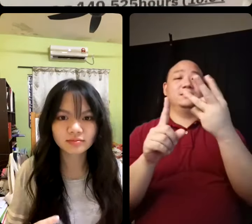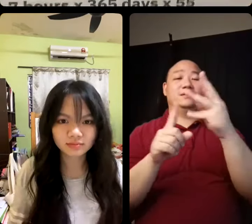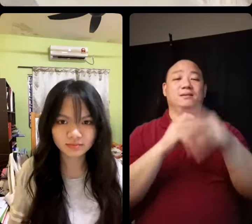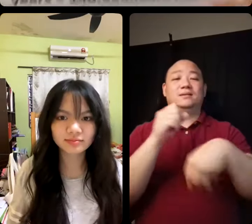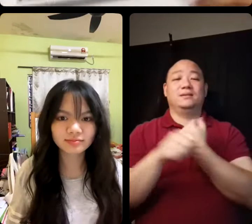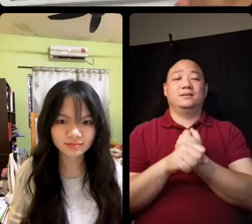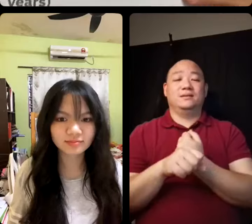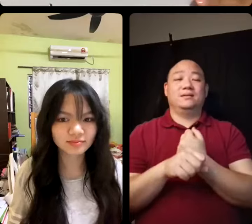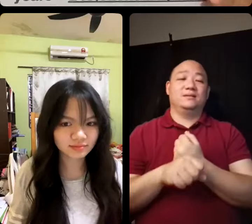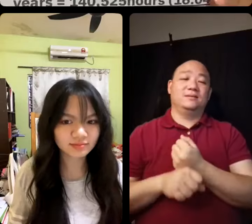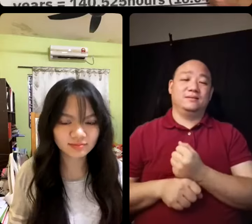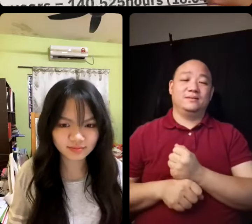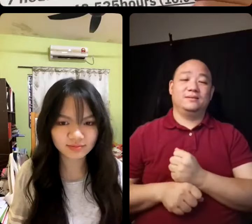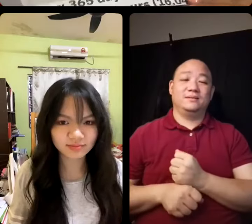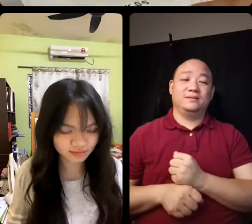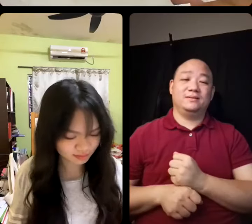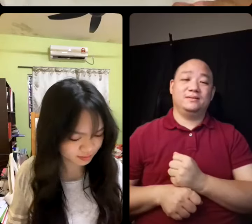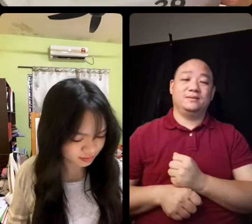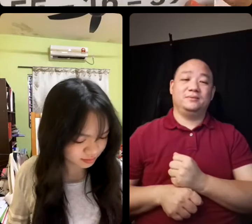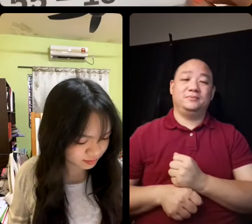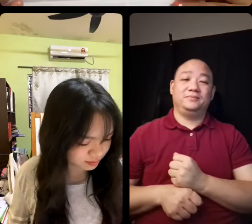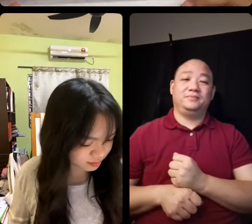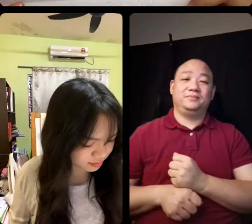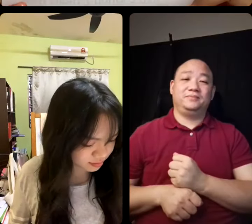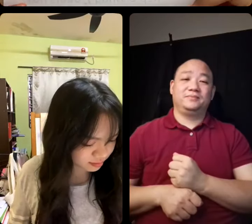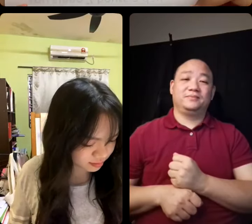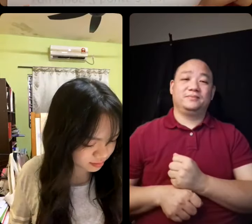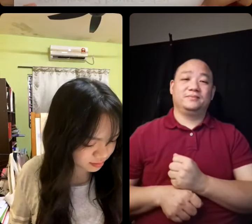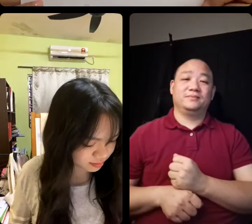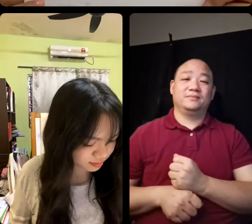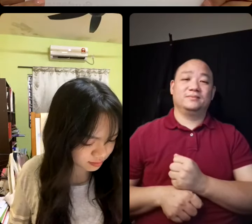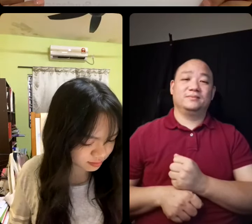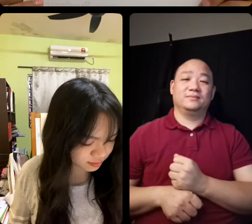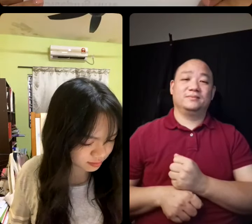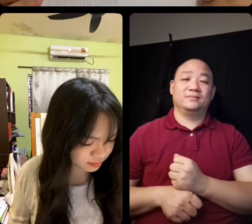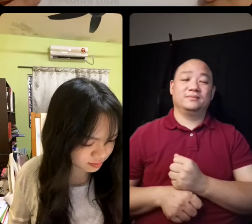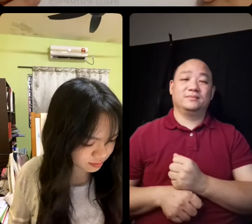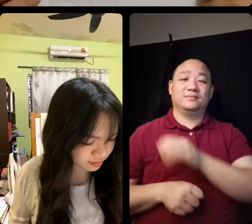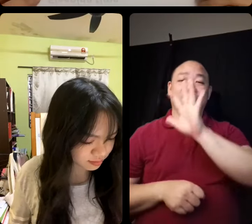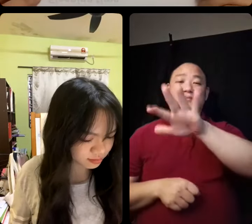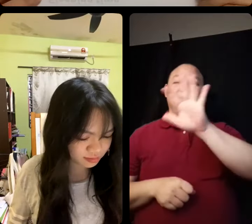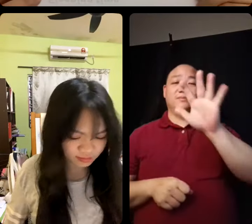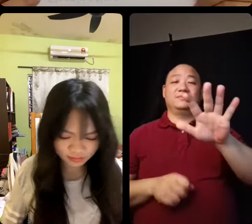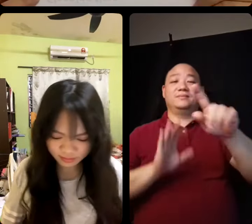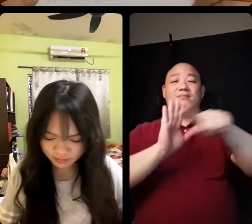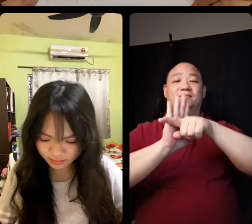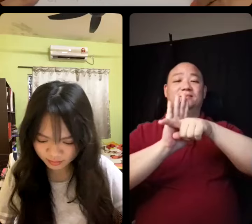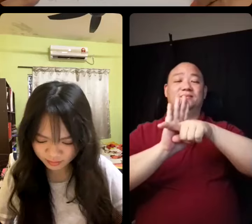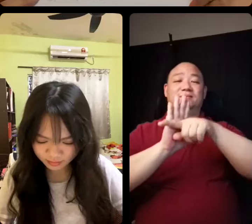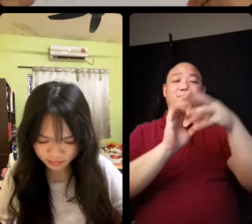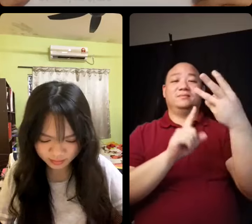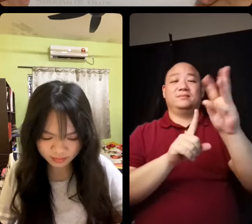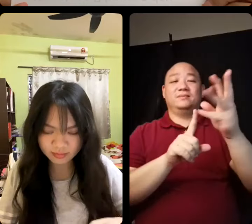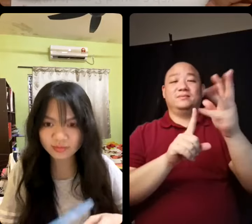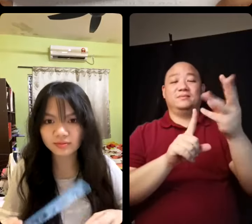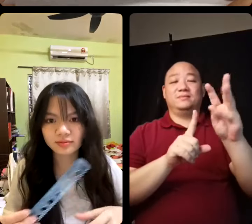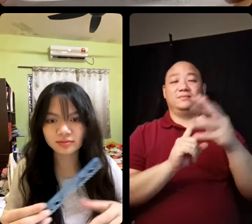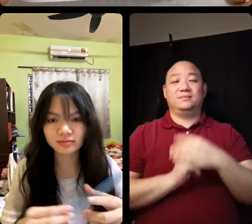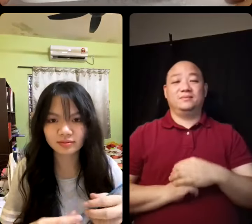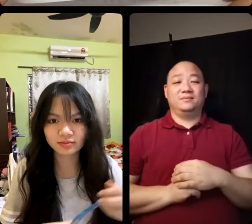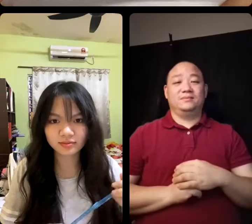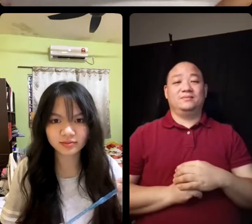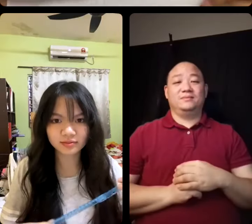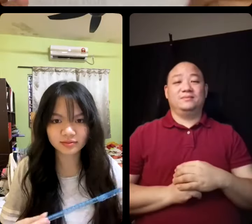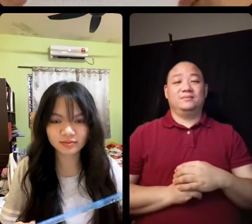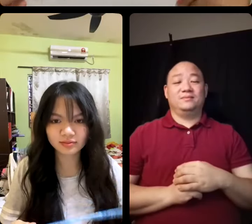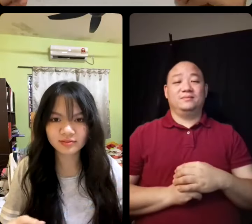of your life. And guess what, everyone? What we need to do is, we are going to 55, tolaklah 16